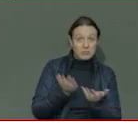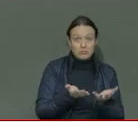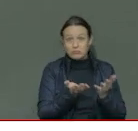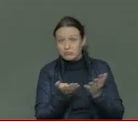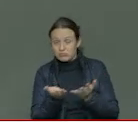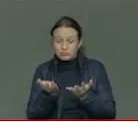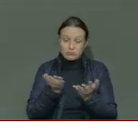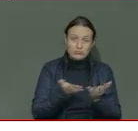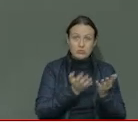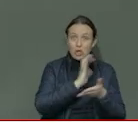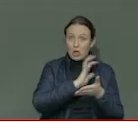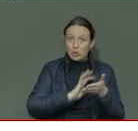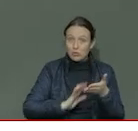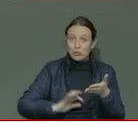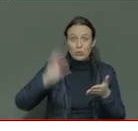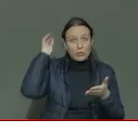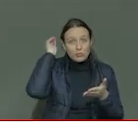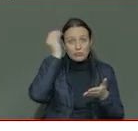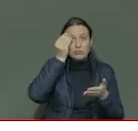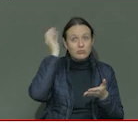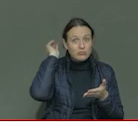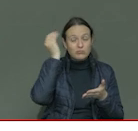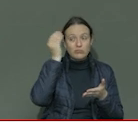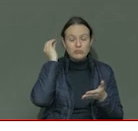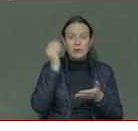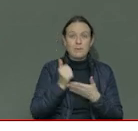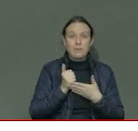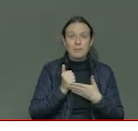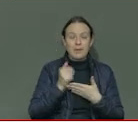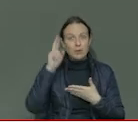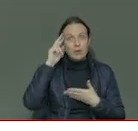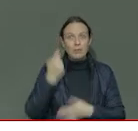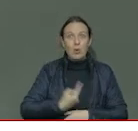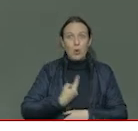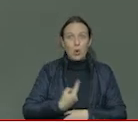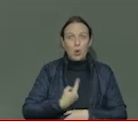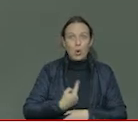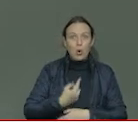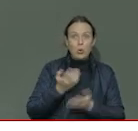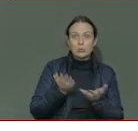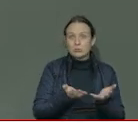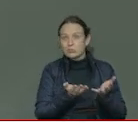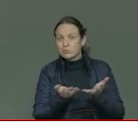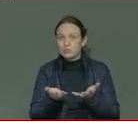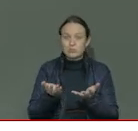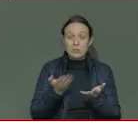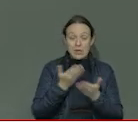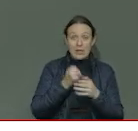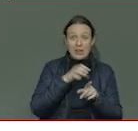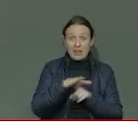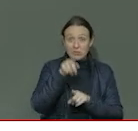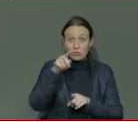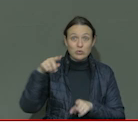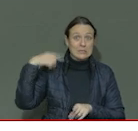these stories that he read. Remember, being alone on a lifeboat can drive you to insanity. So that